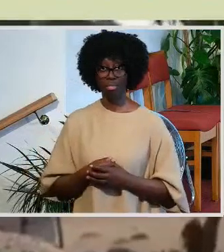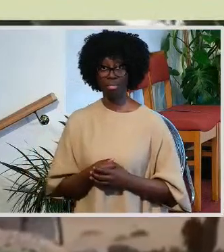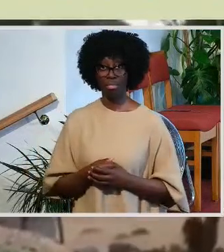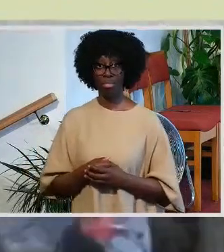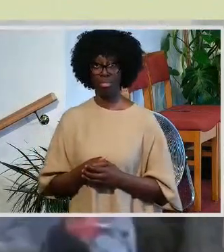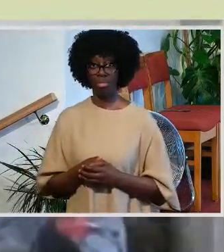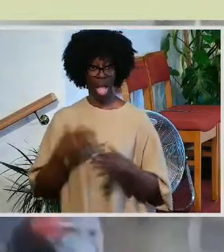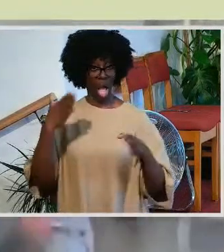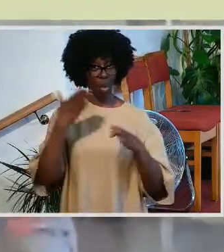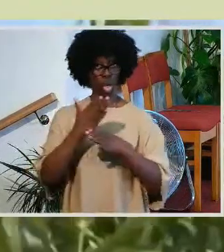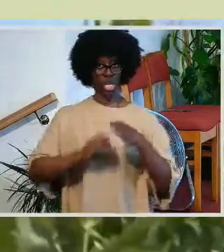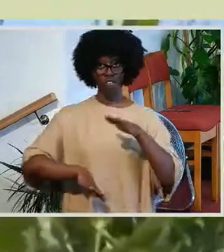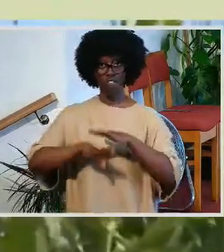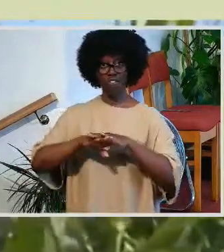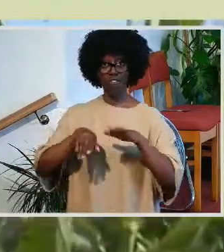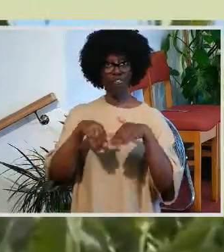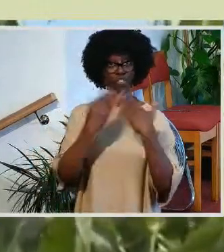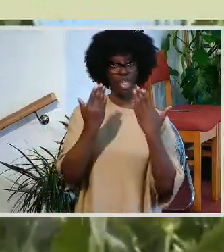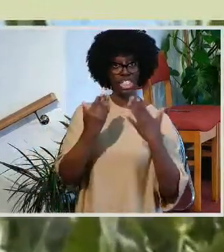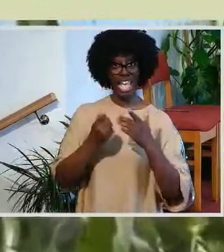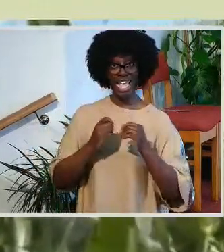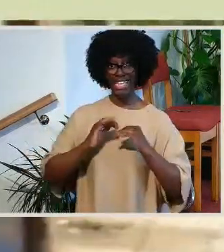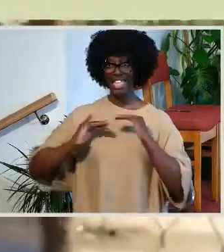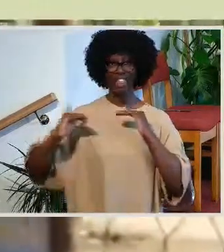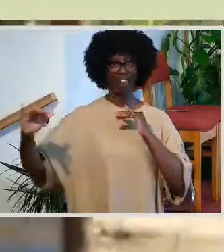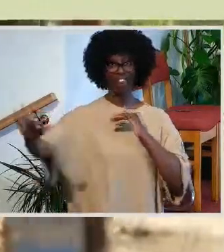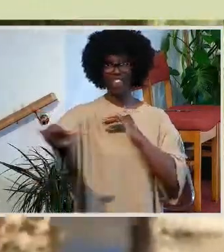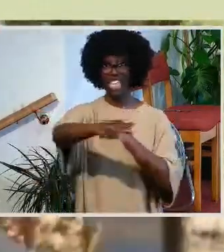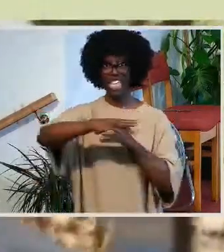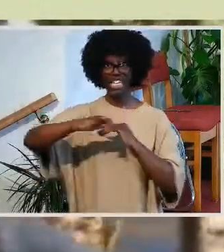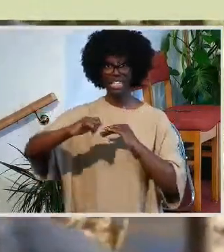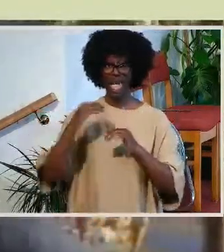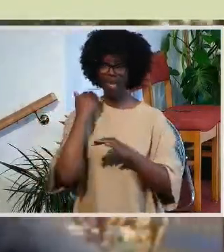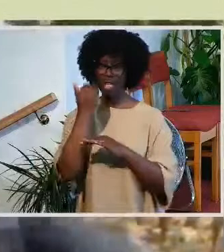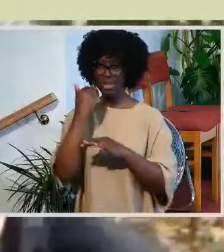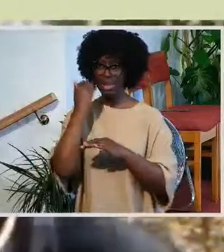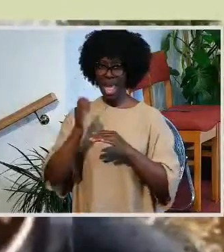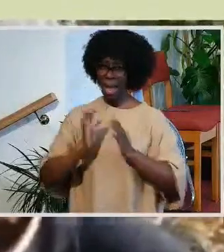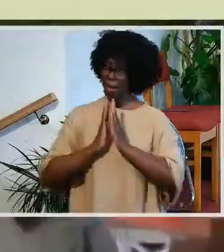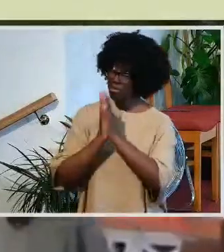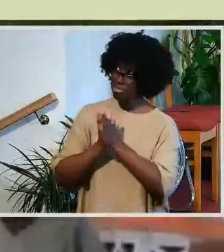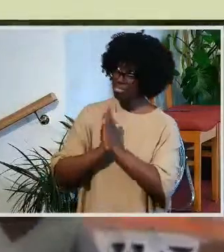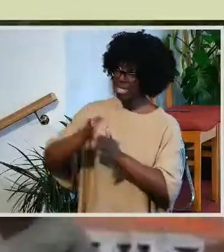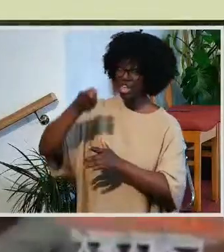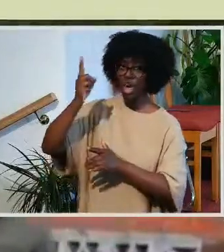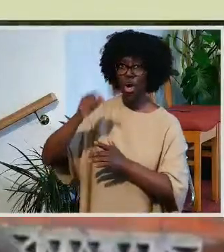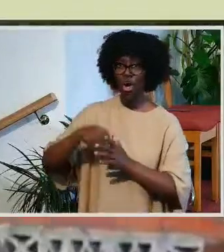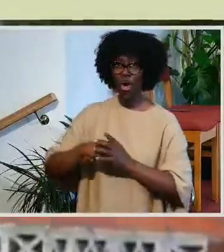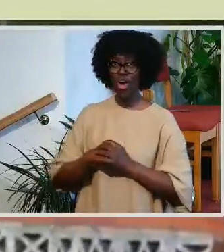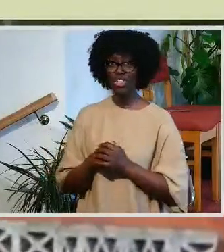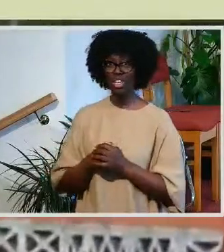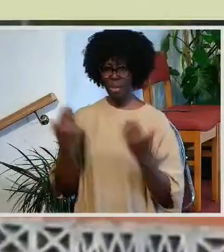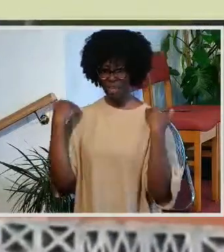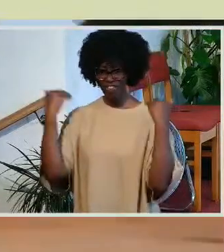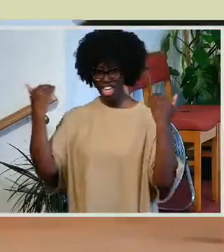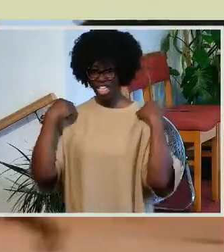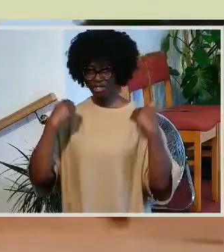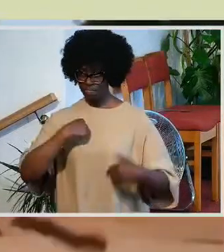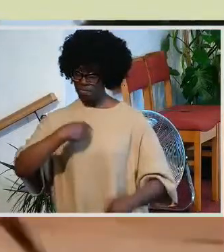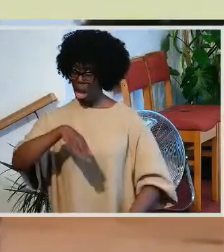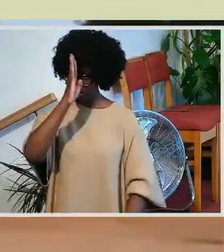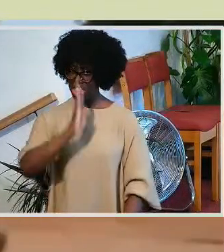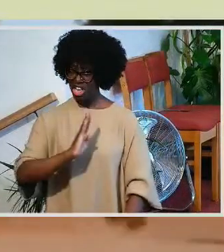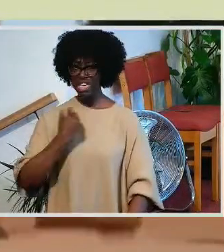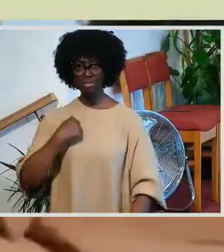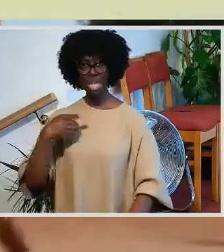I'm still working full days in the field, and I spend time with God every day. I take my fitness seriously. I'm still